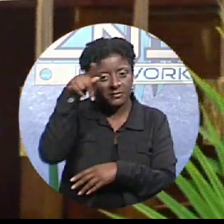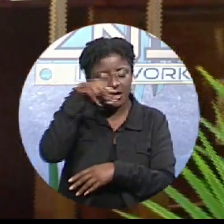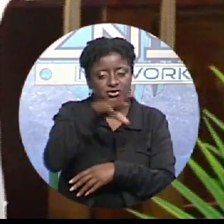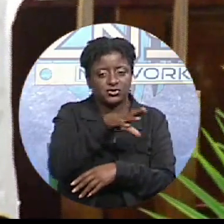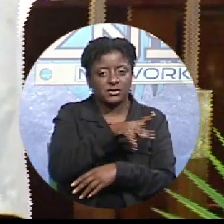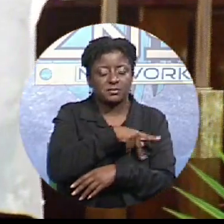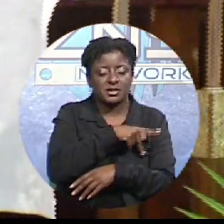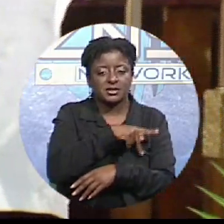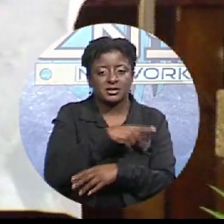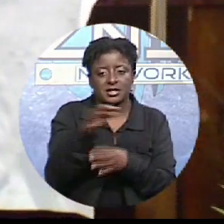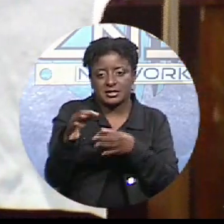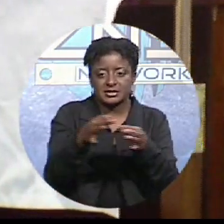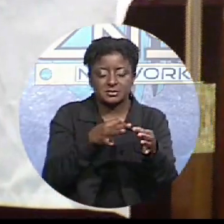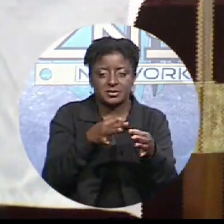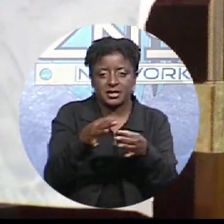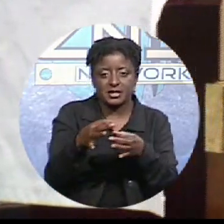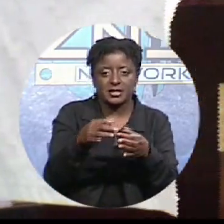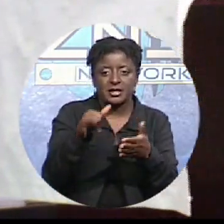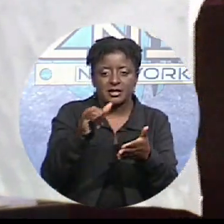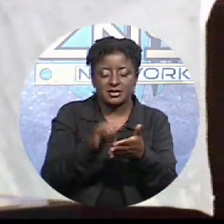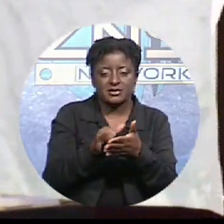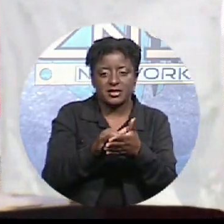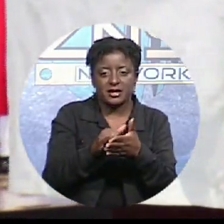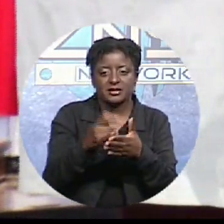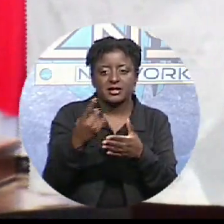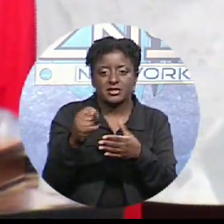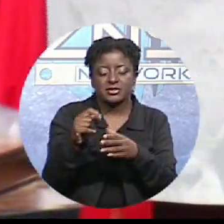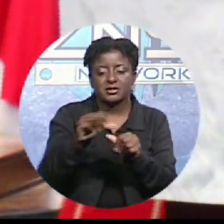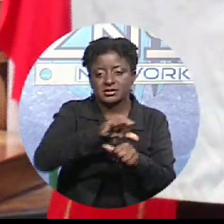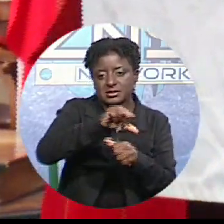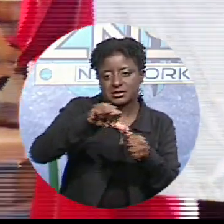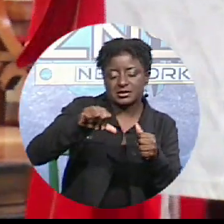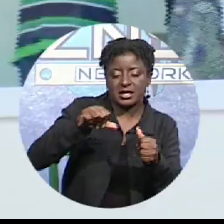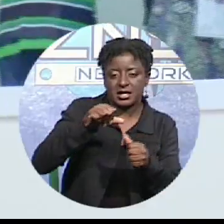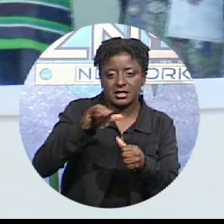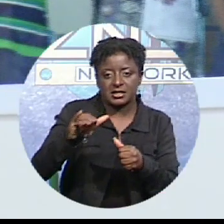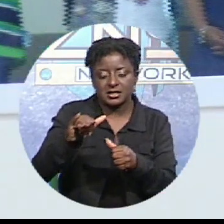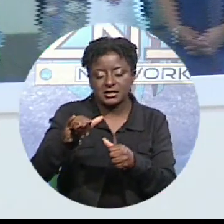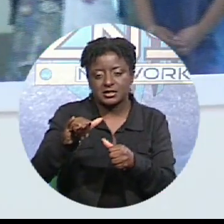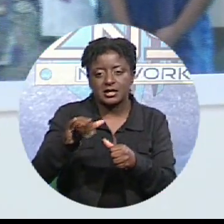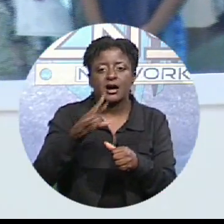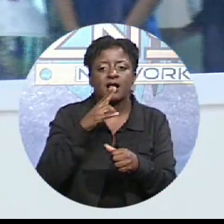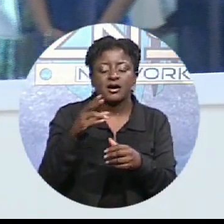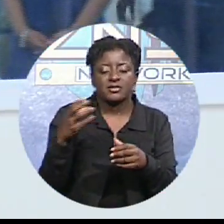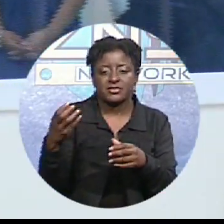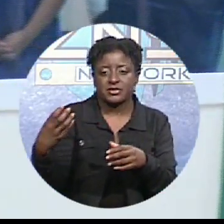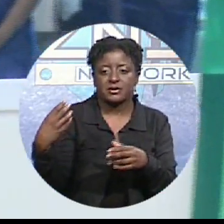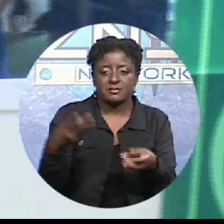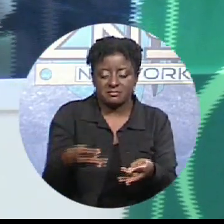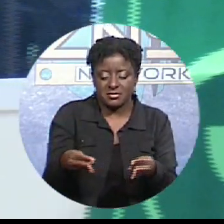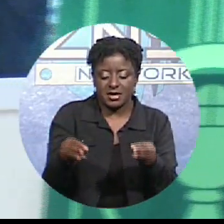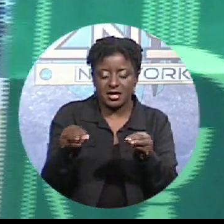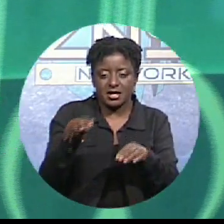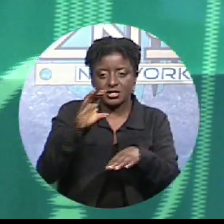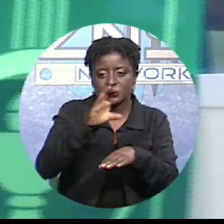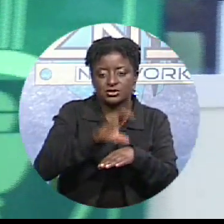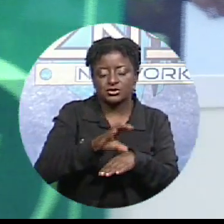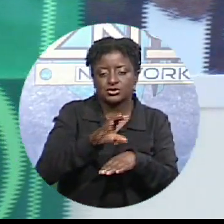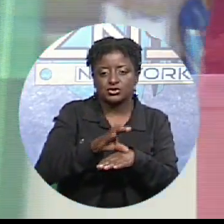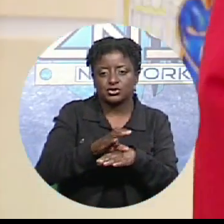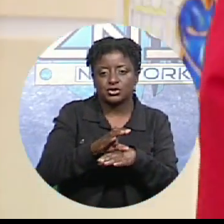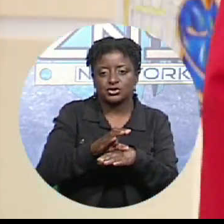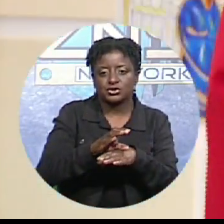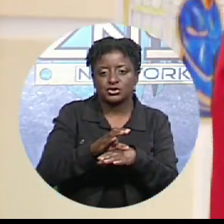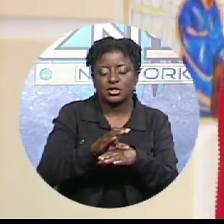Mission Societies, or PMS, are the Church's chief support organizations for the more than 1,000 mission dioceses around the